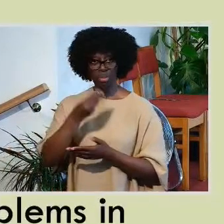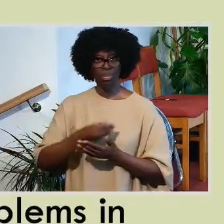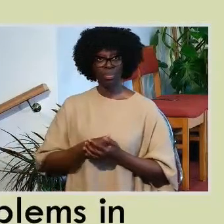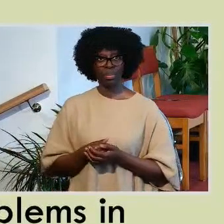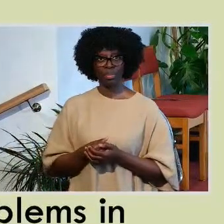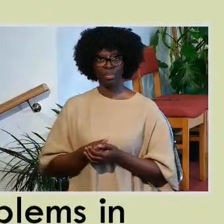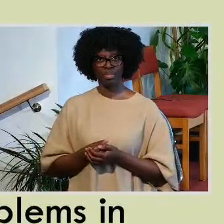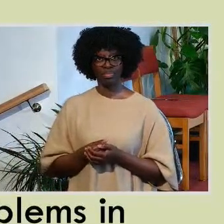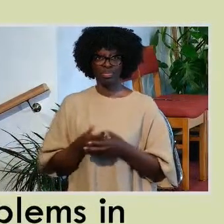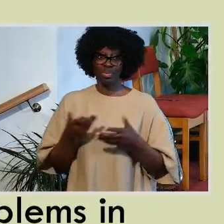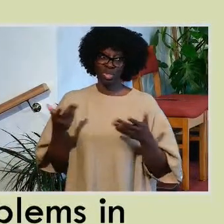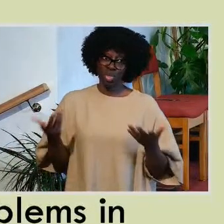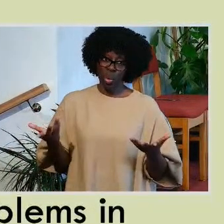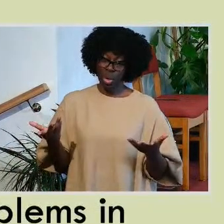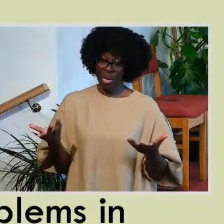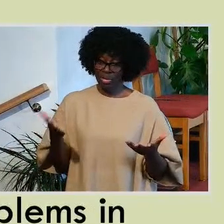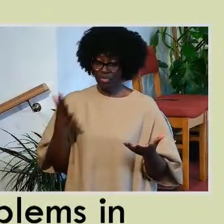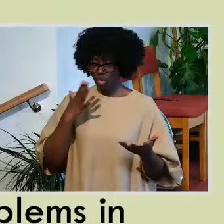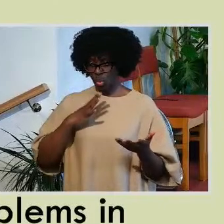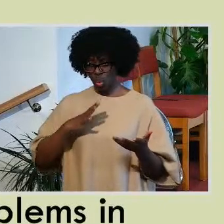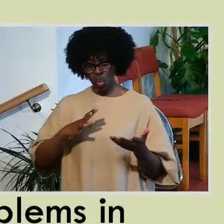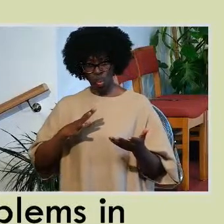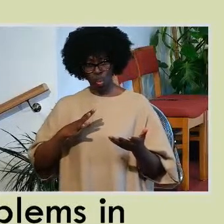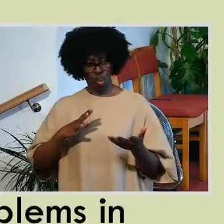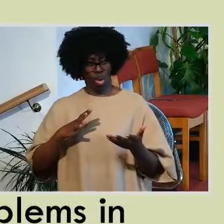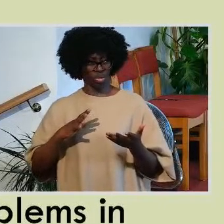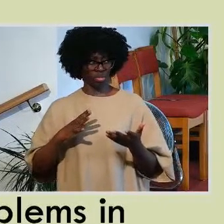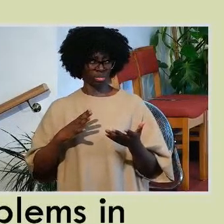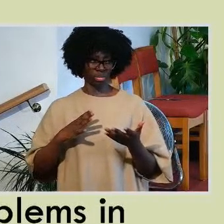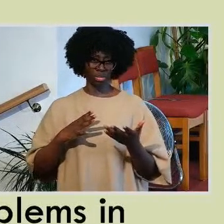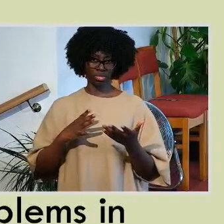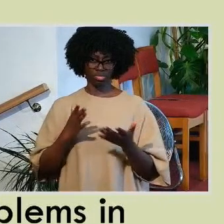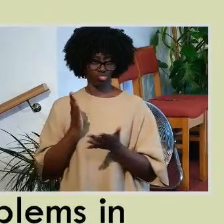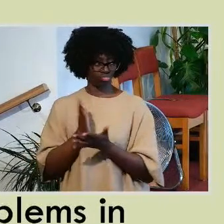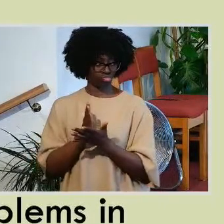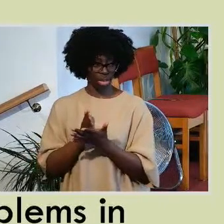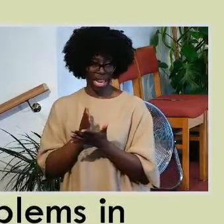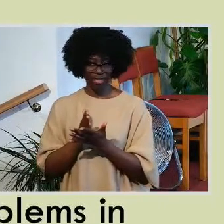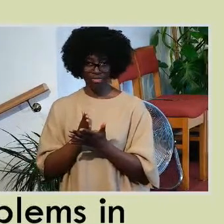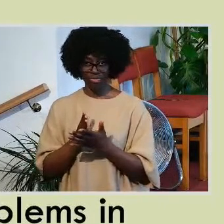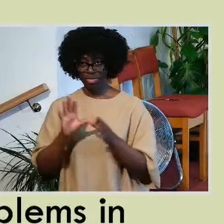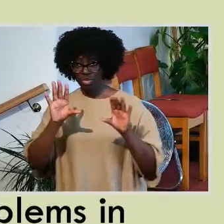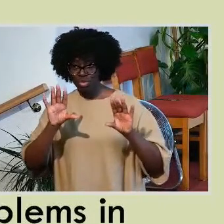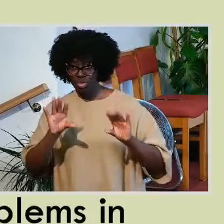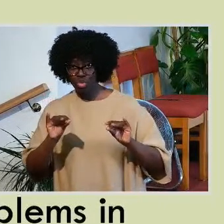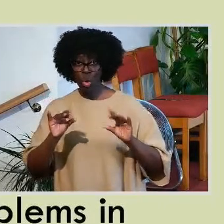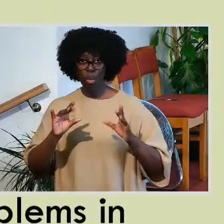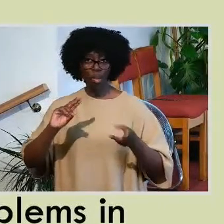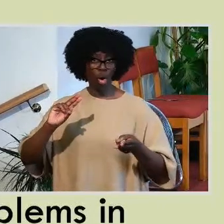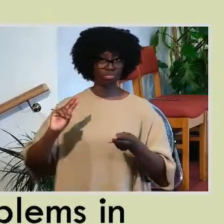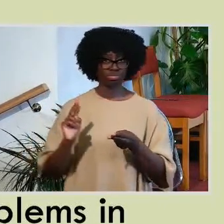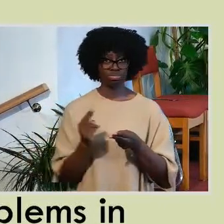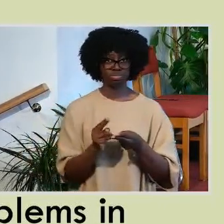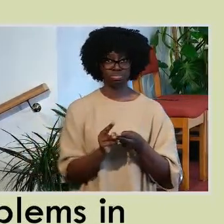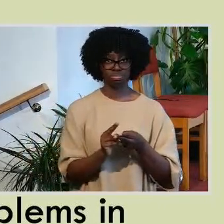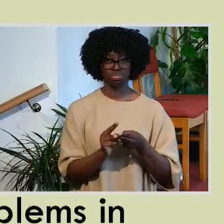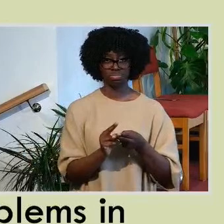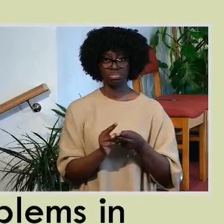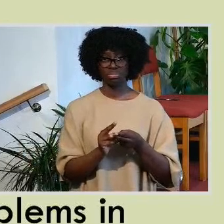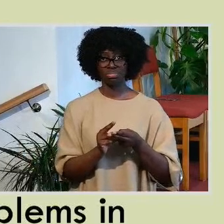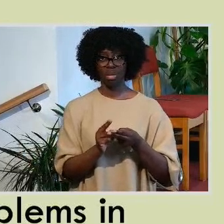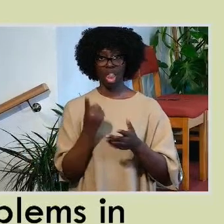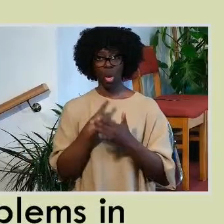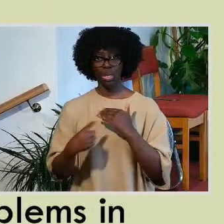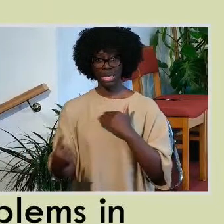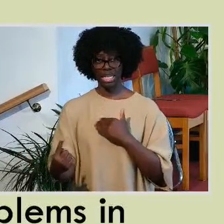So to mitigate against loneliness, that's why our churches are here. I was trying to see if there's any clear studies about the